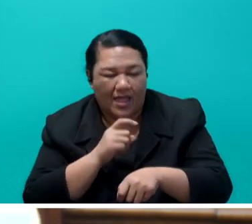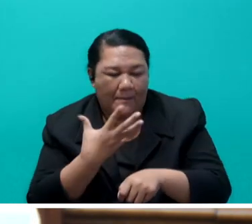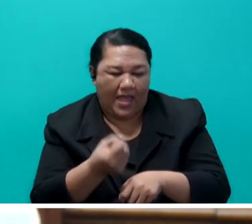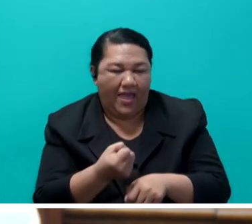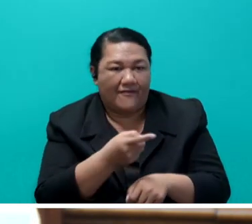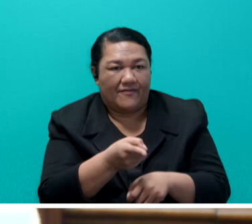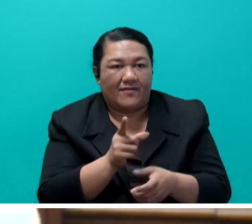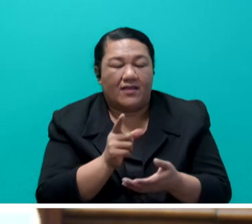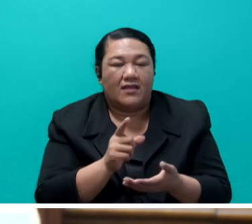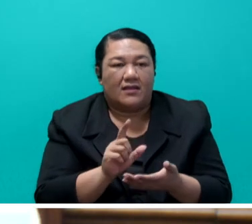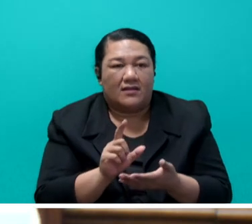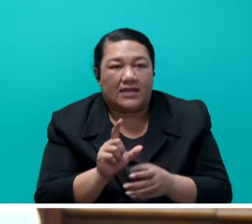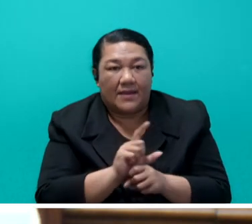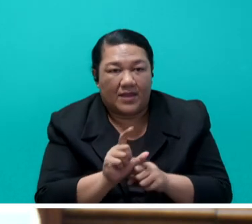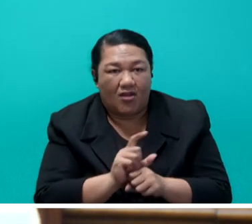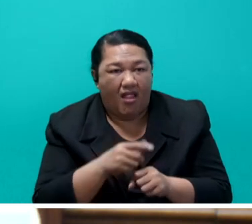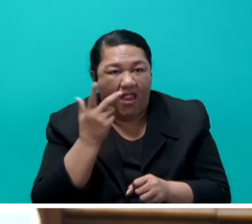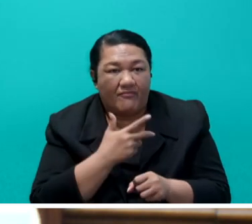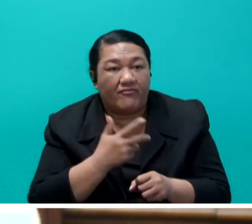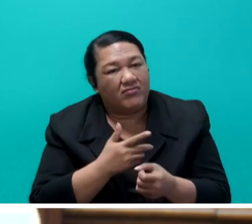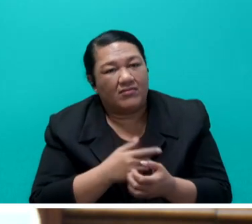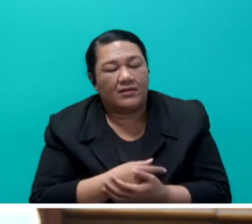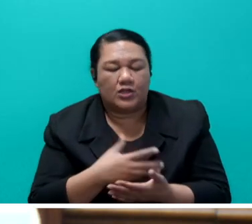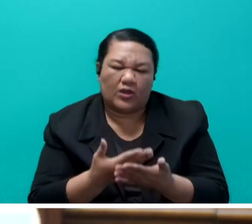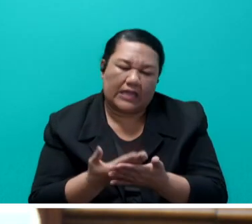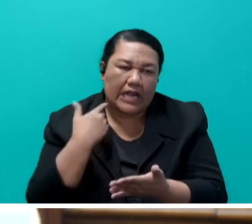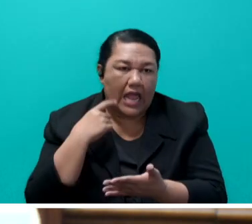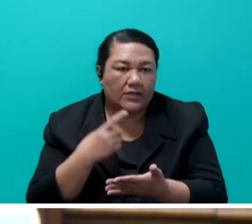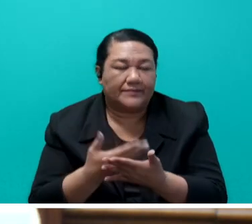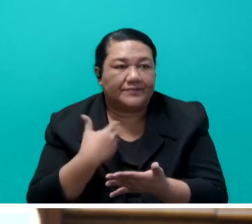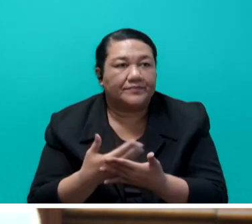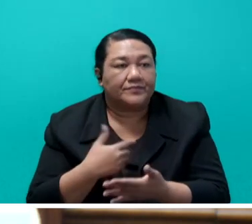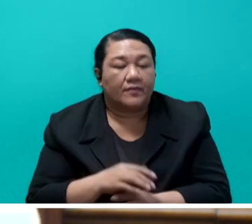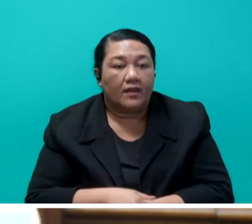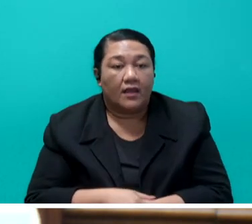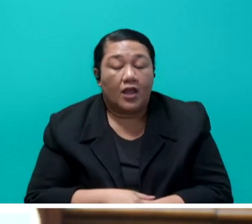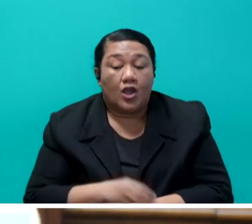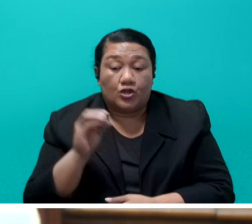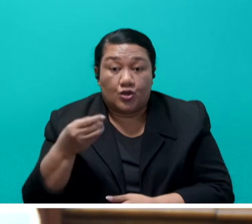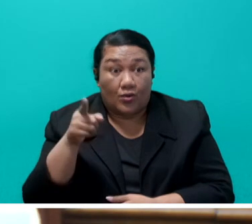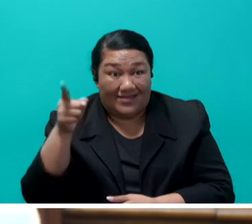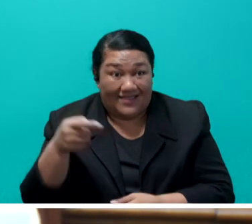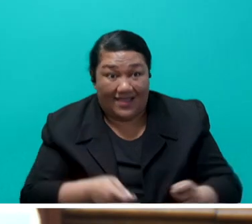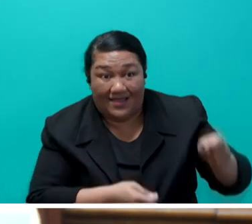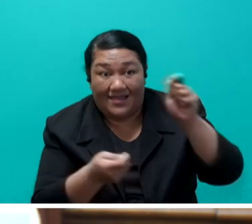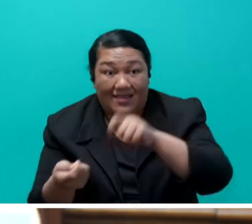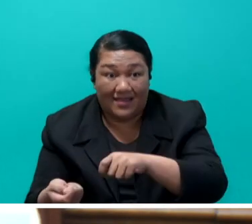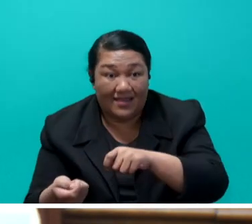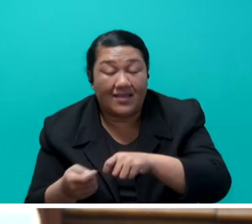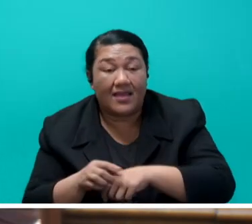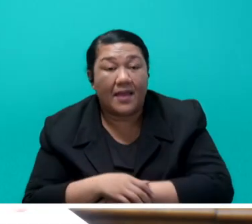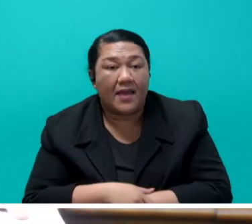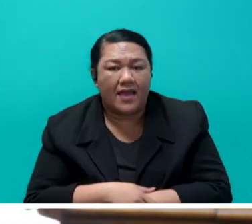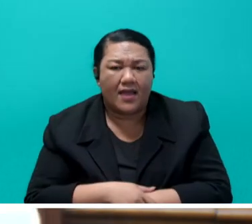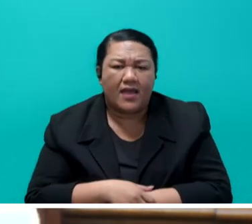processing system, ALPS short, used by the Fukushima Daiichi plant has been proven